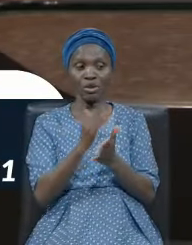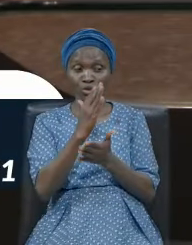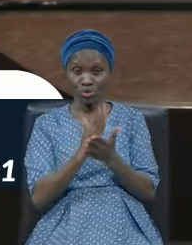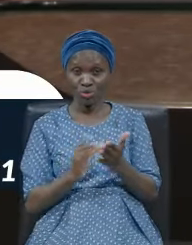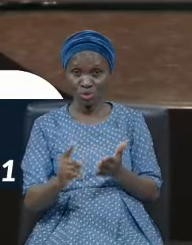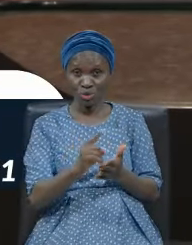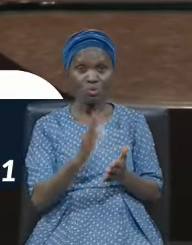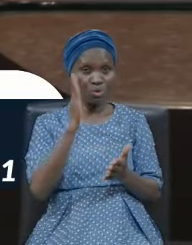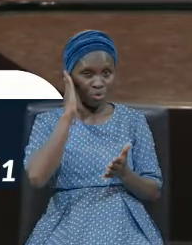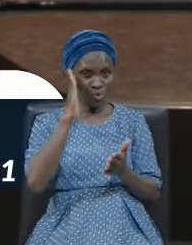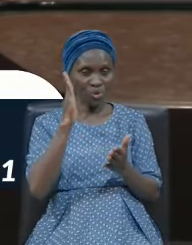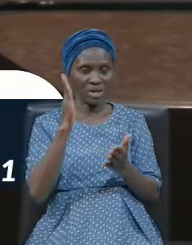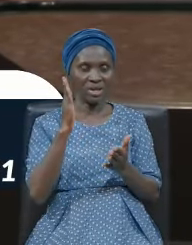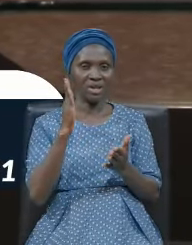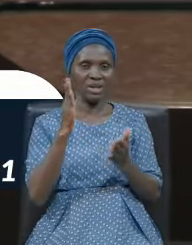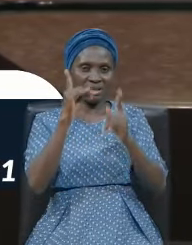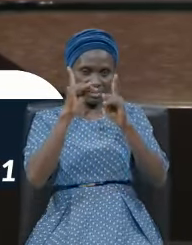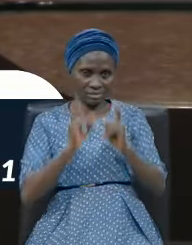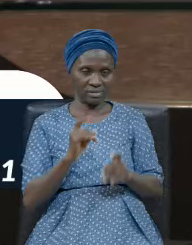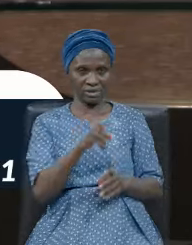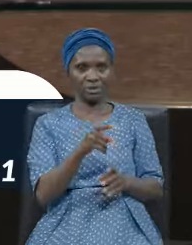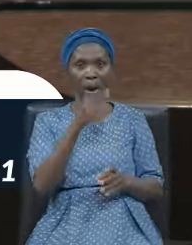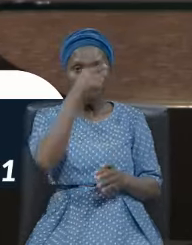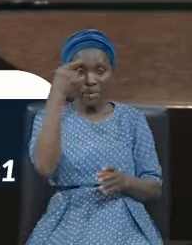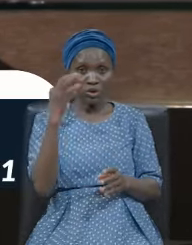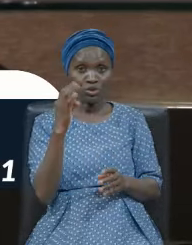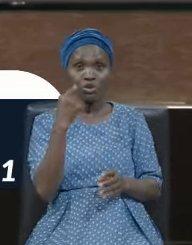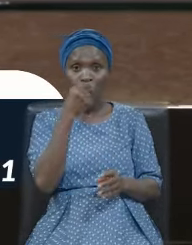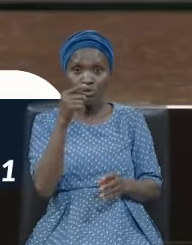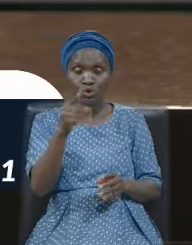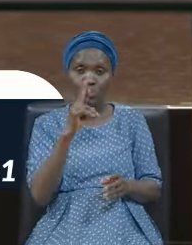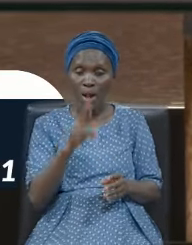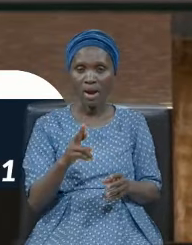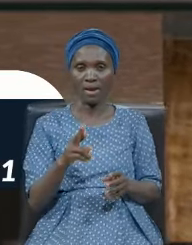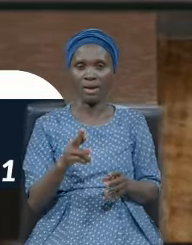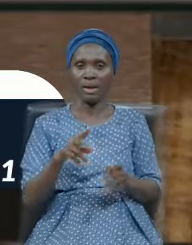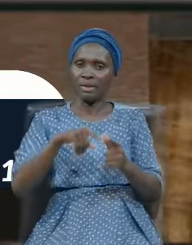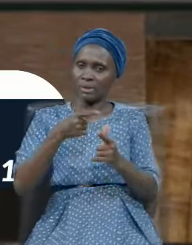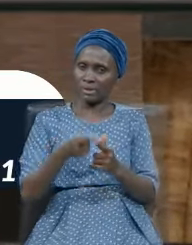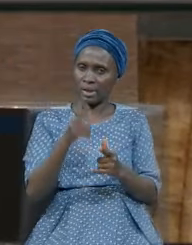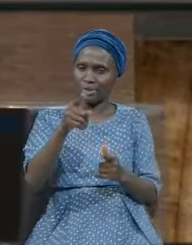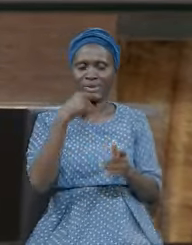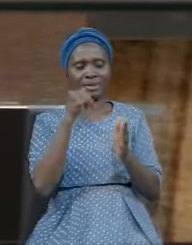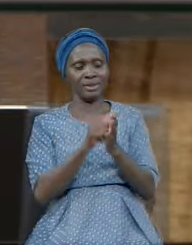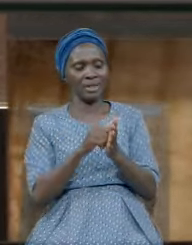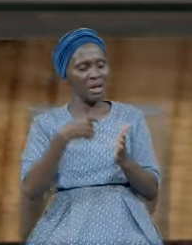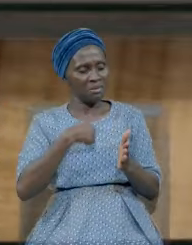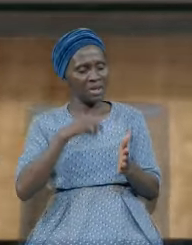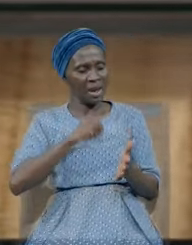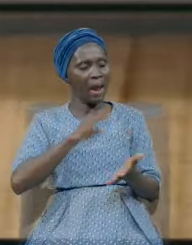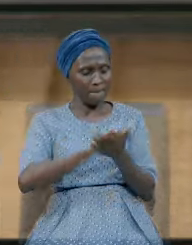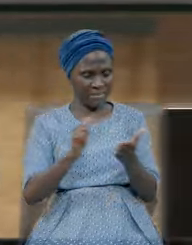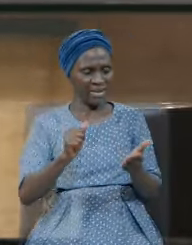you because of who you are. And then you say, I believe in